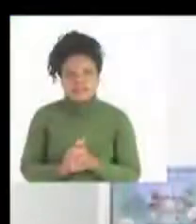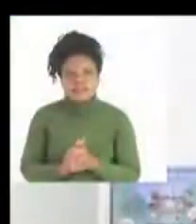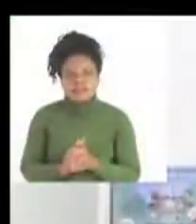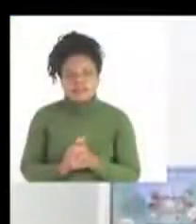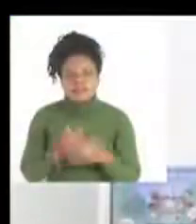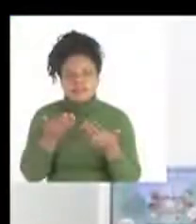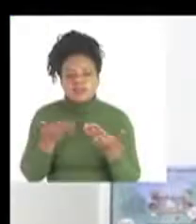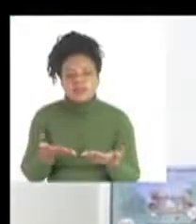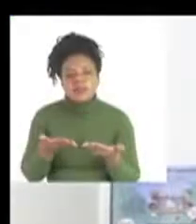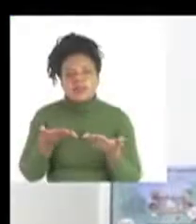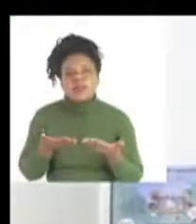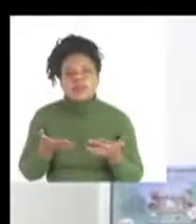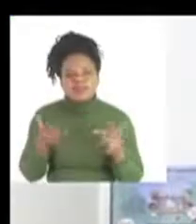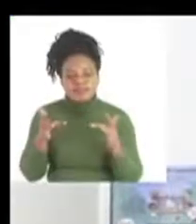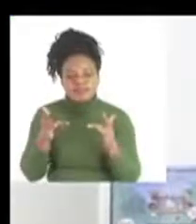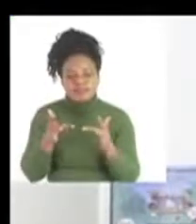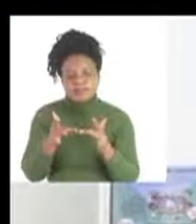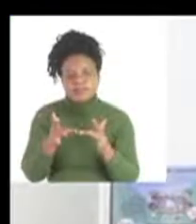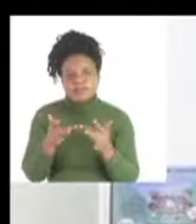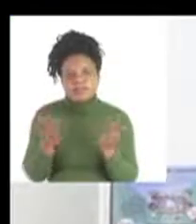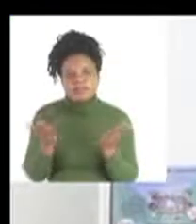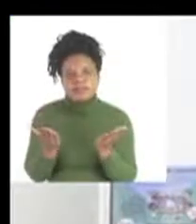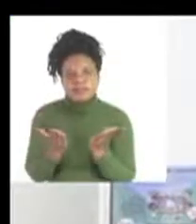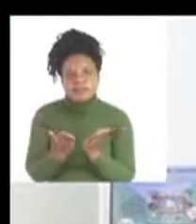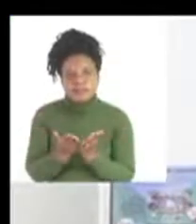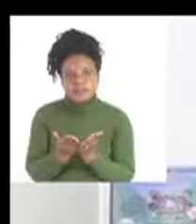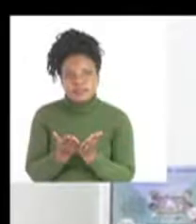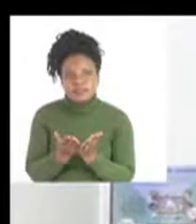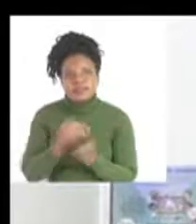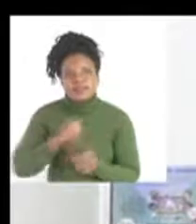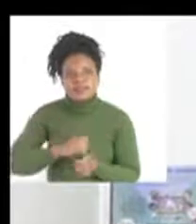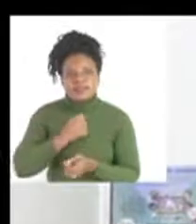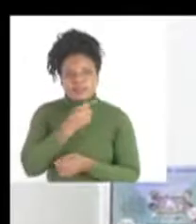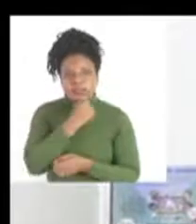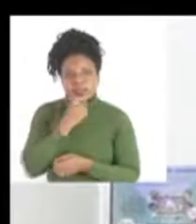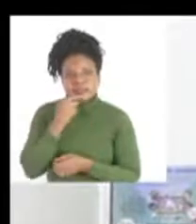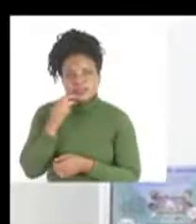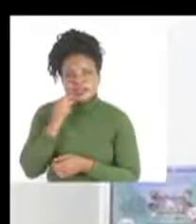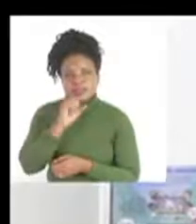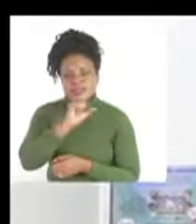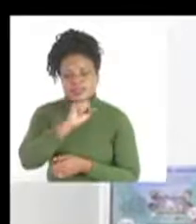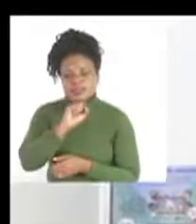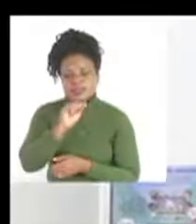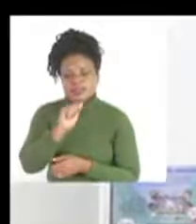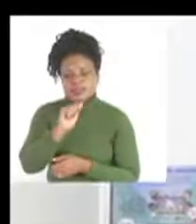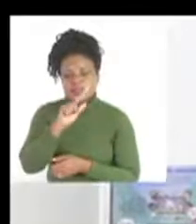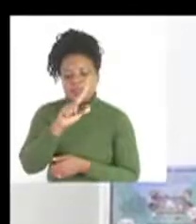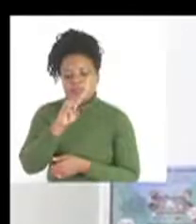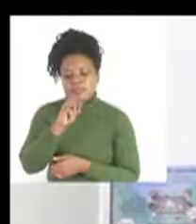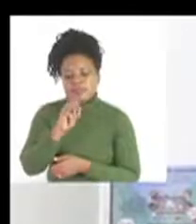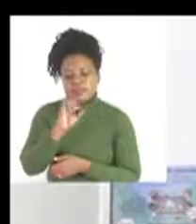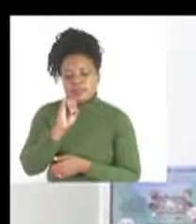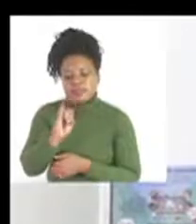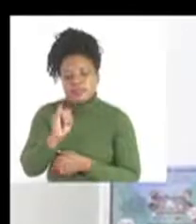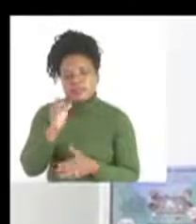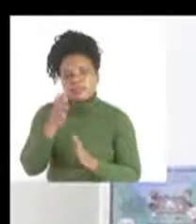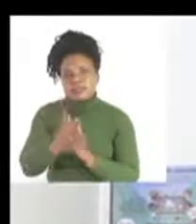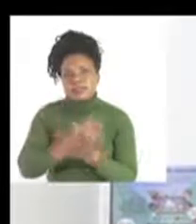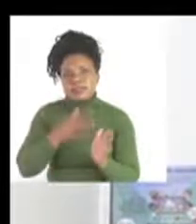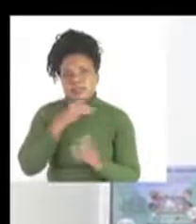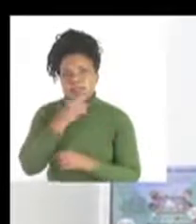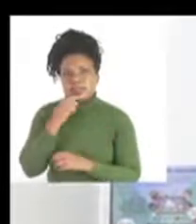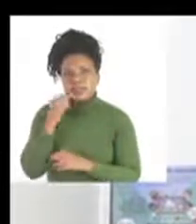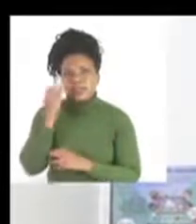Welcome to my Zone Online School. My name is Teresa Damasis, and I would like to welcome Clarice, who's going to be